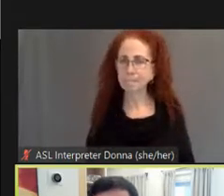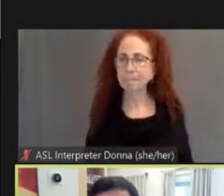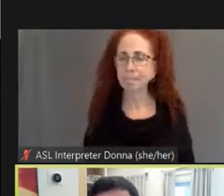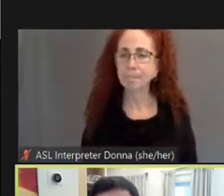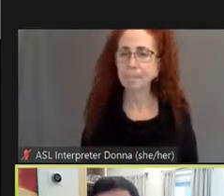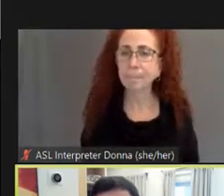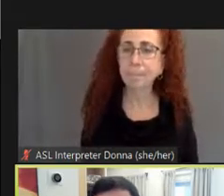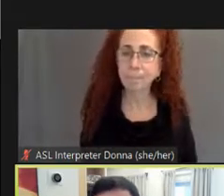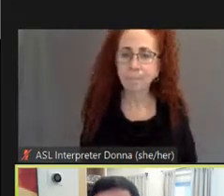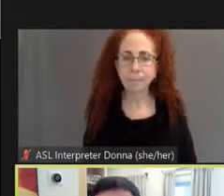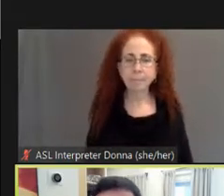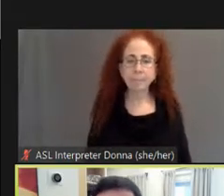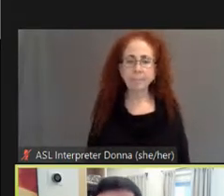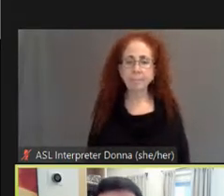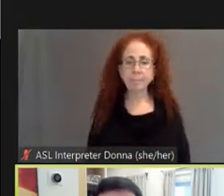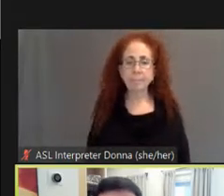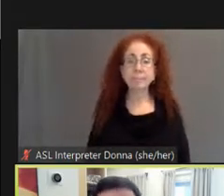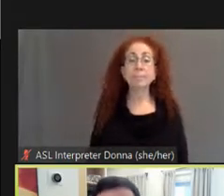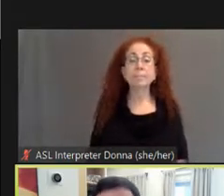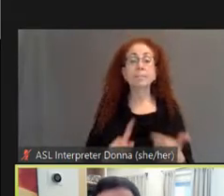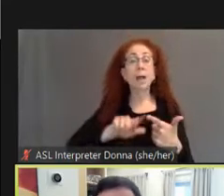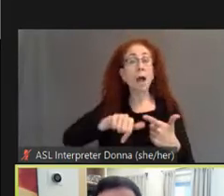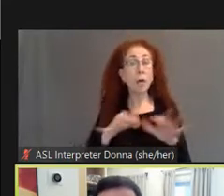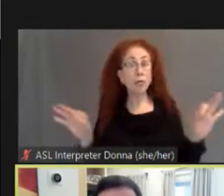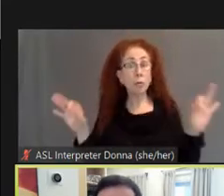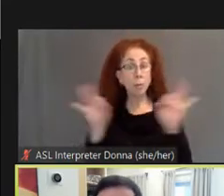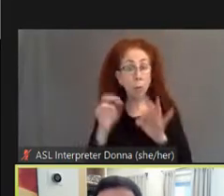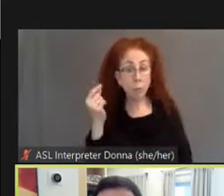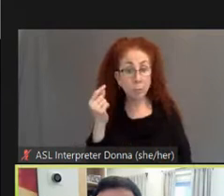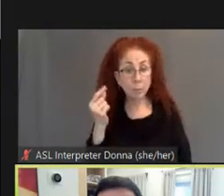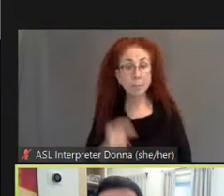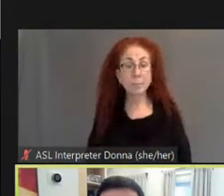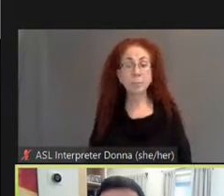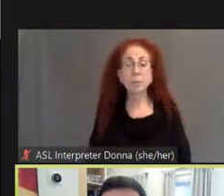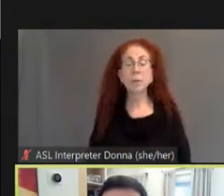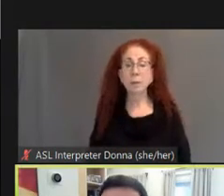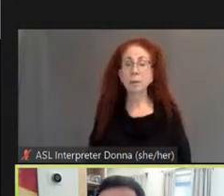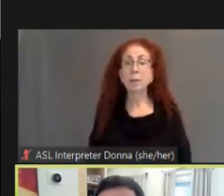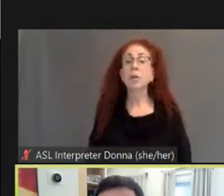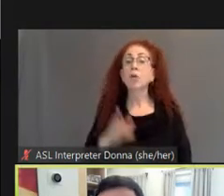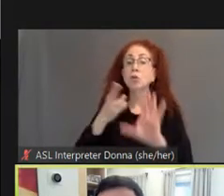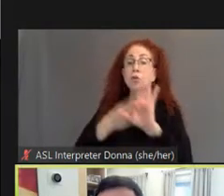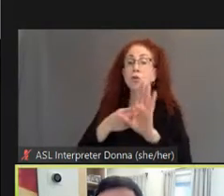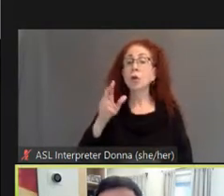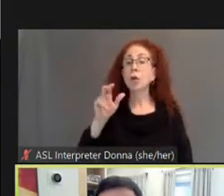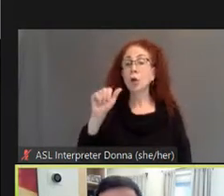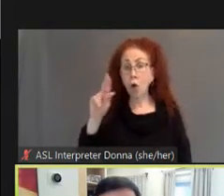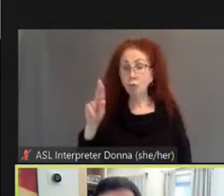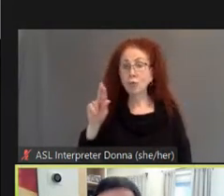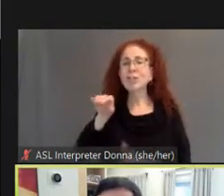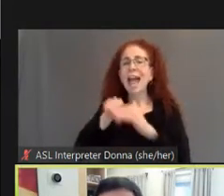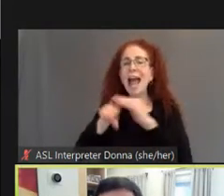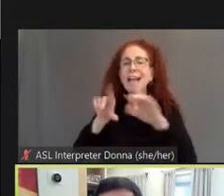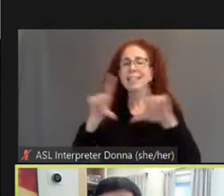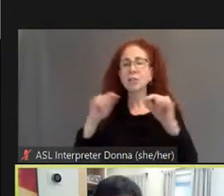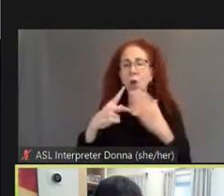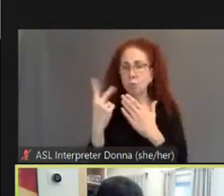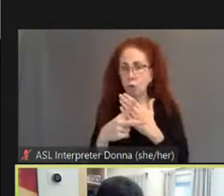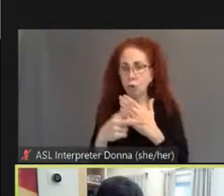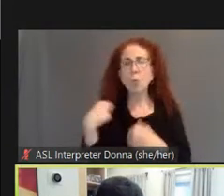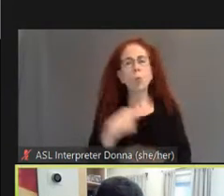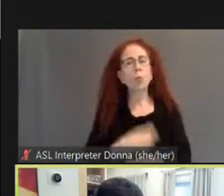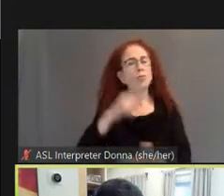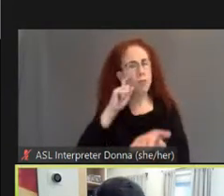digitally. Another important step for us has been joining Artreach's Access Card program. We really